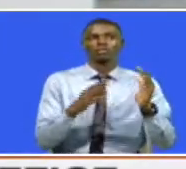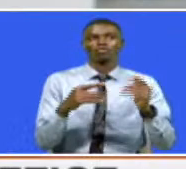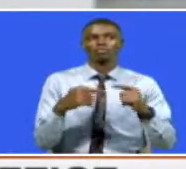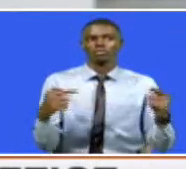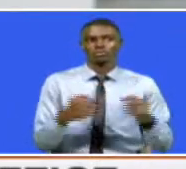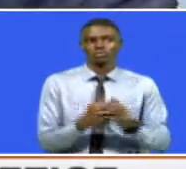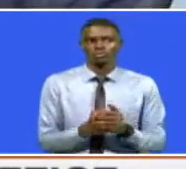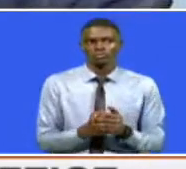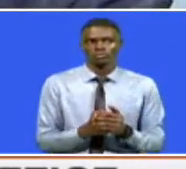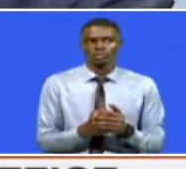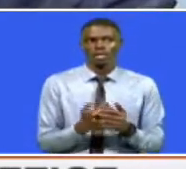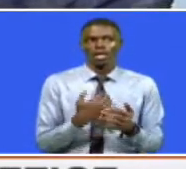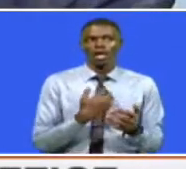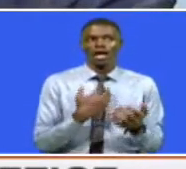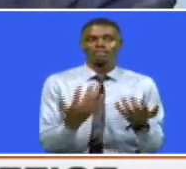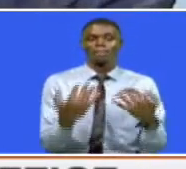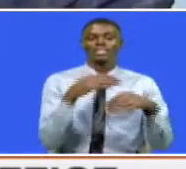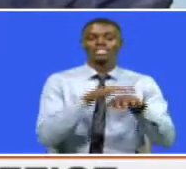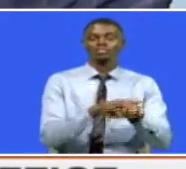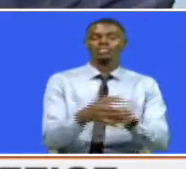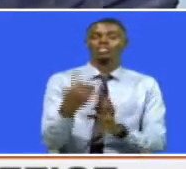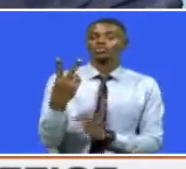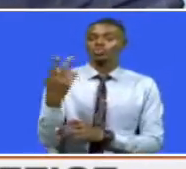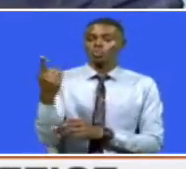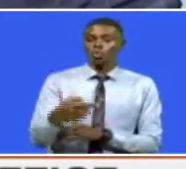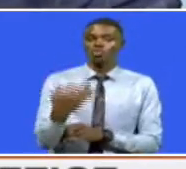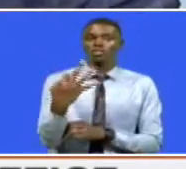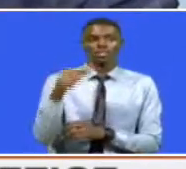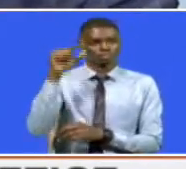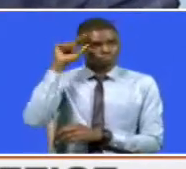of mainstreaming the two-thirds gender